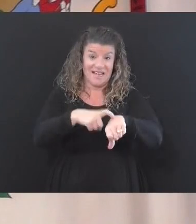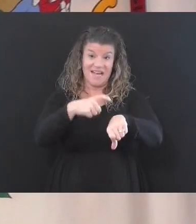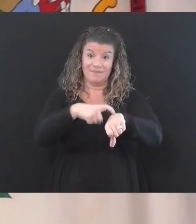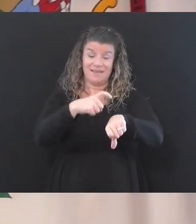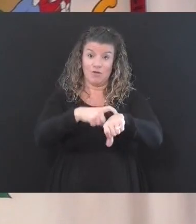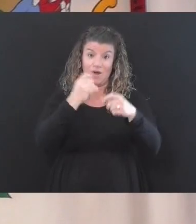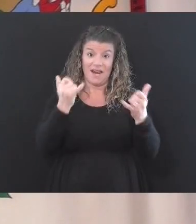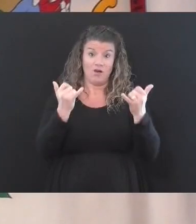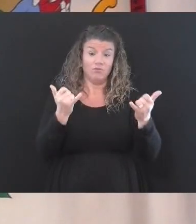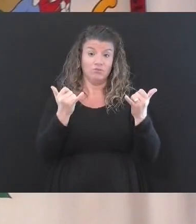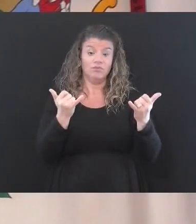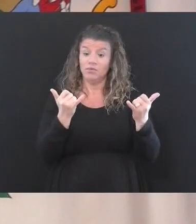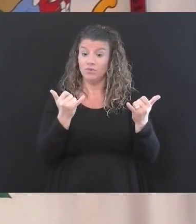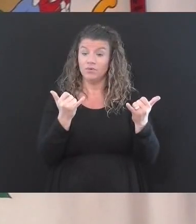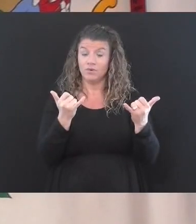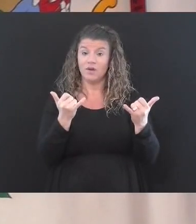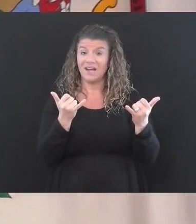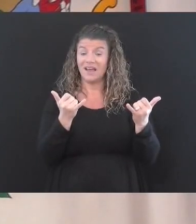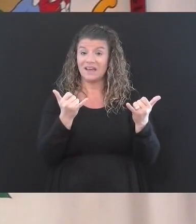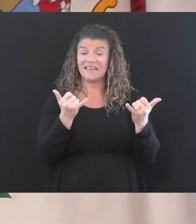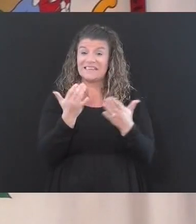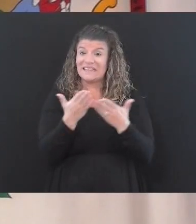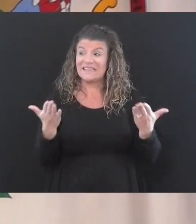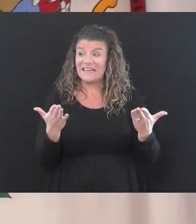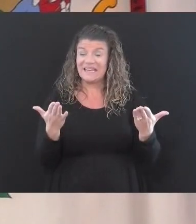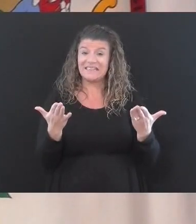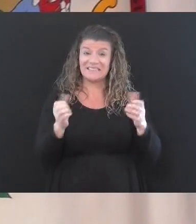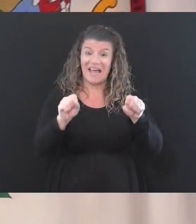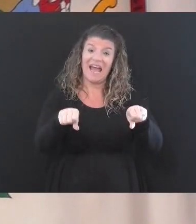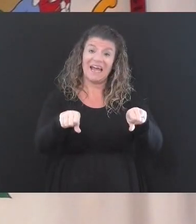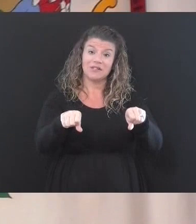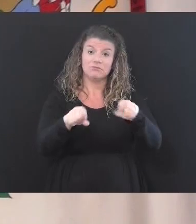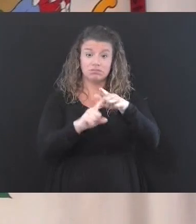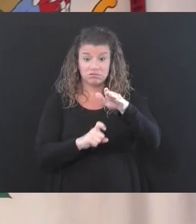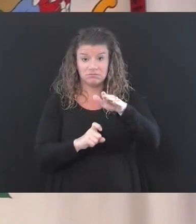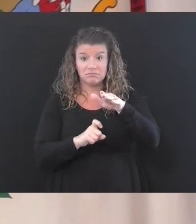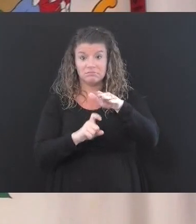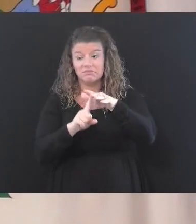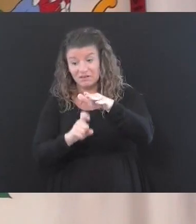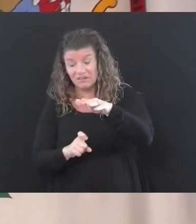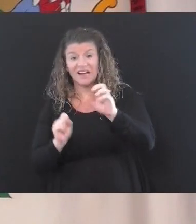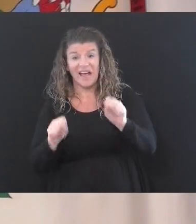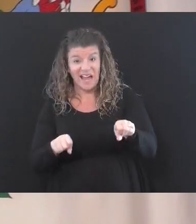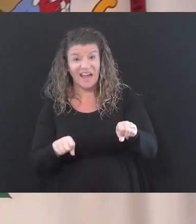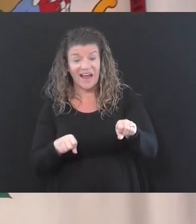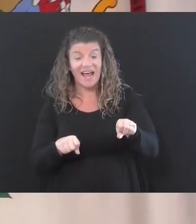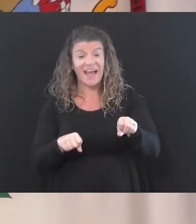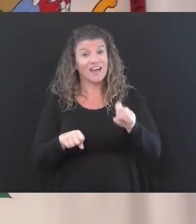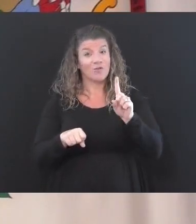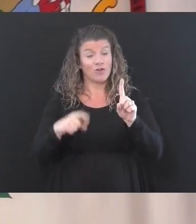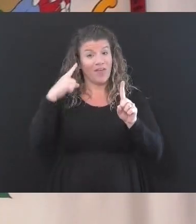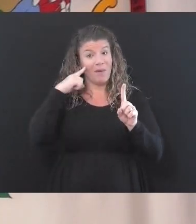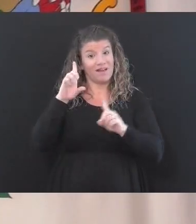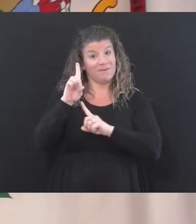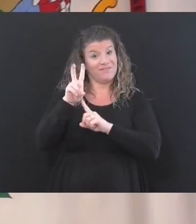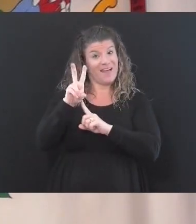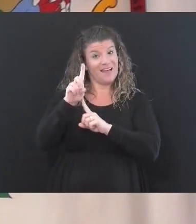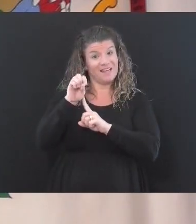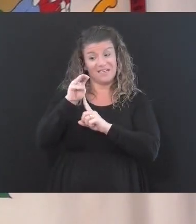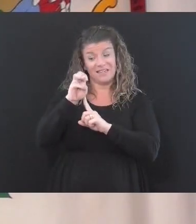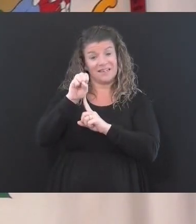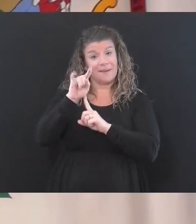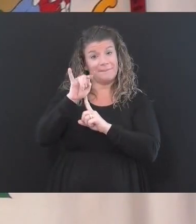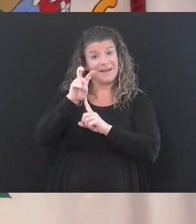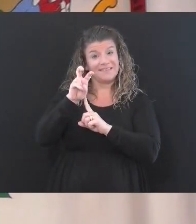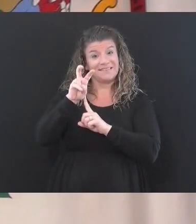like this, things can fall through the cracks. And from the standpoint of domestic violence and everything, we don't want